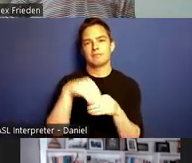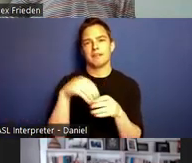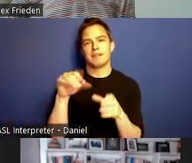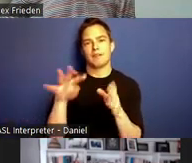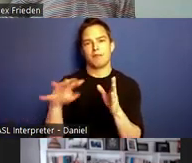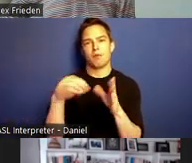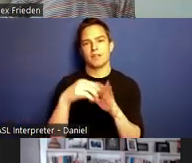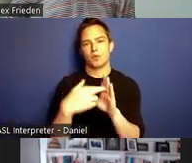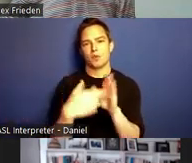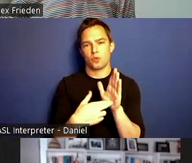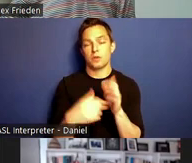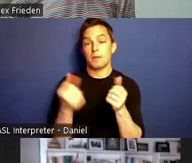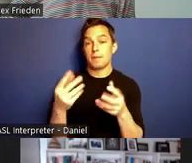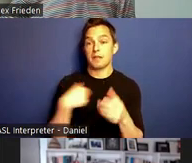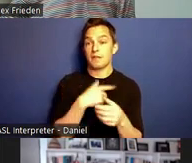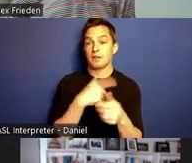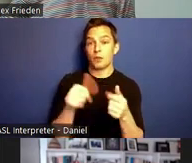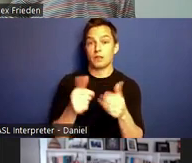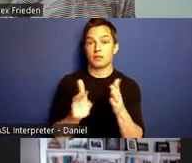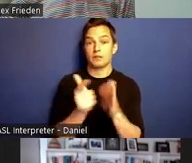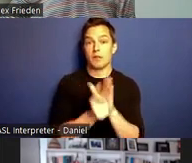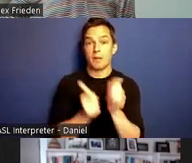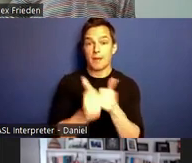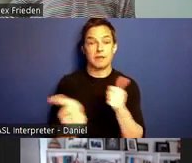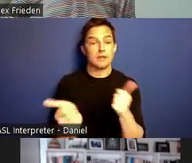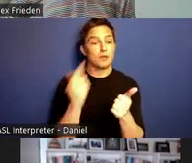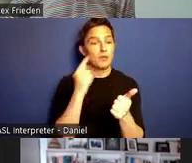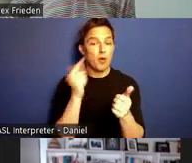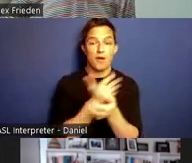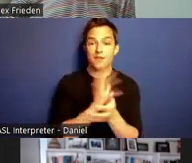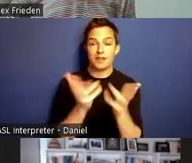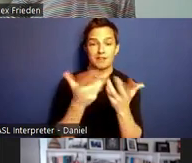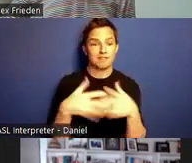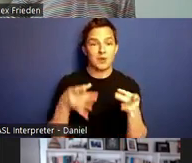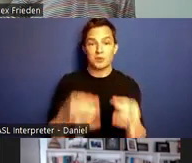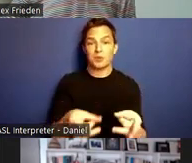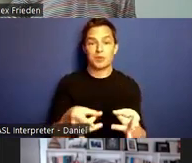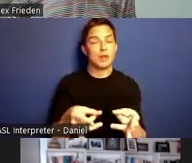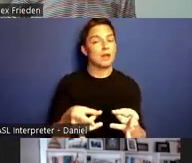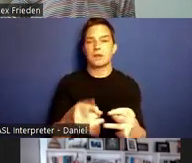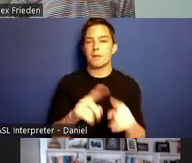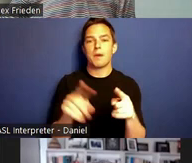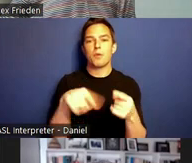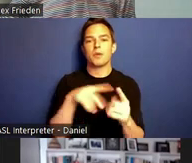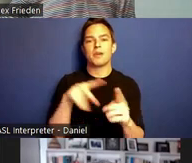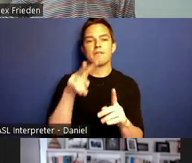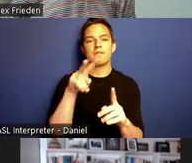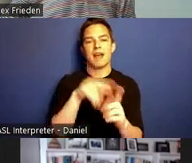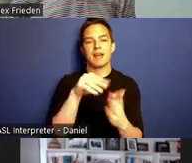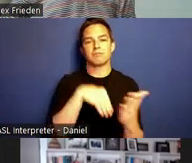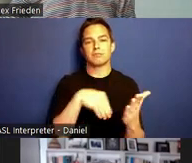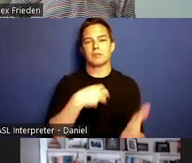passed, thought we were on board, all would be well. But in fact, what we learned when we filed complaints was there